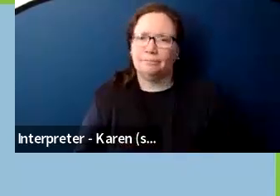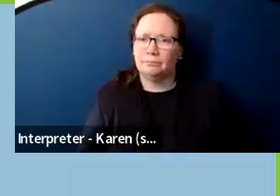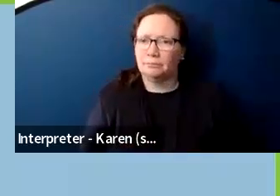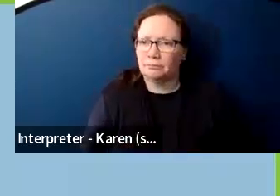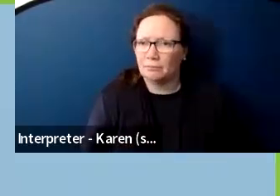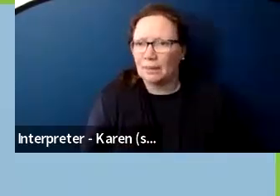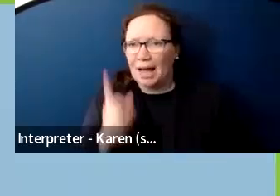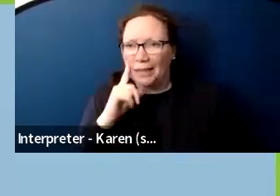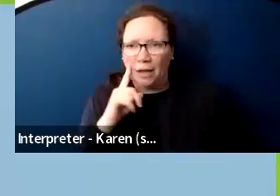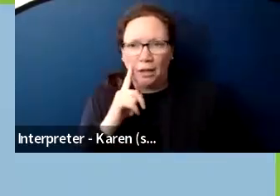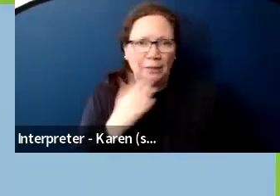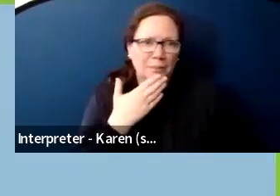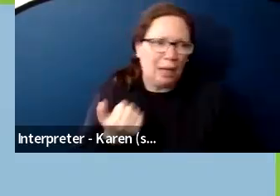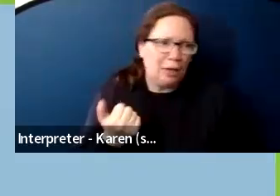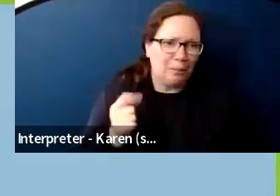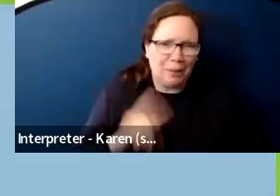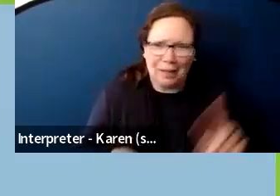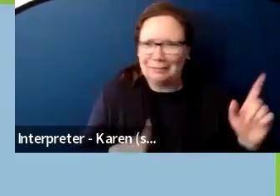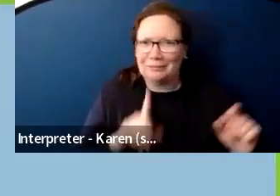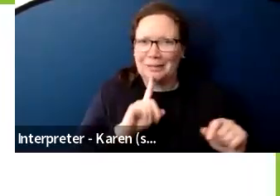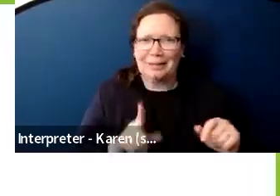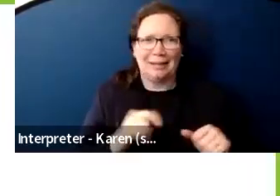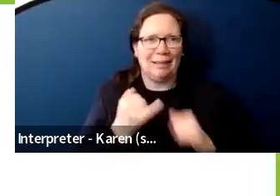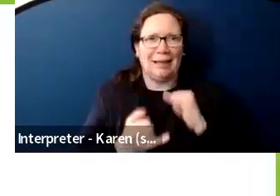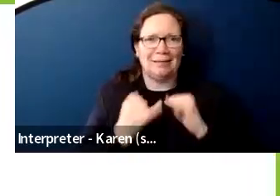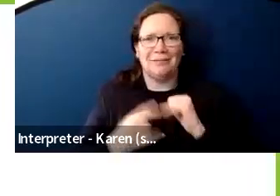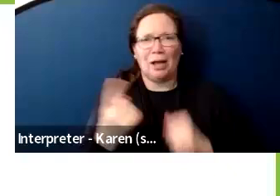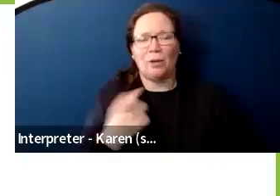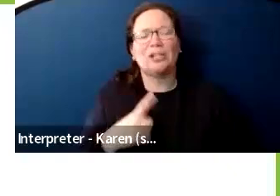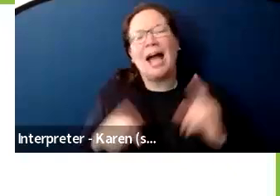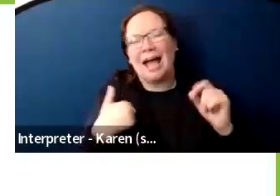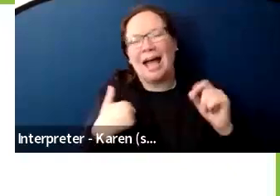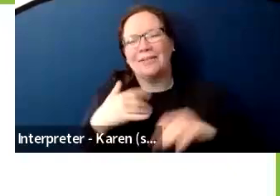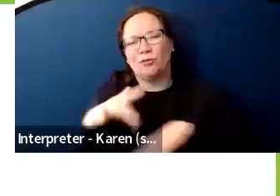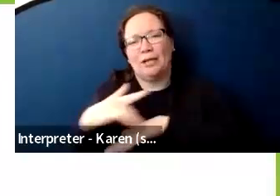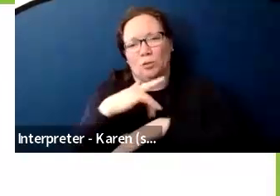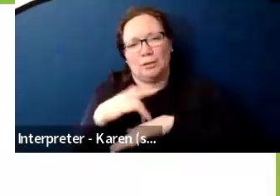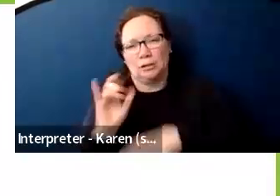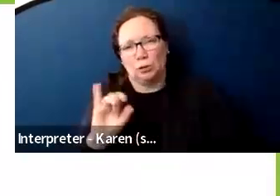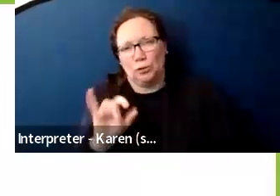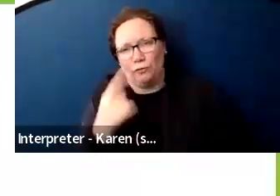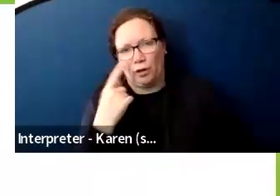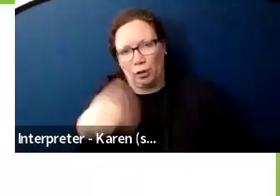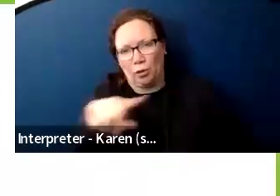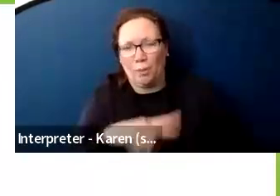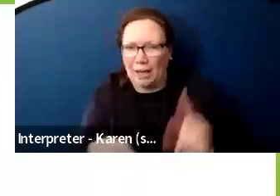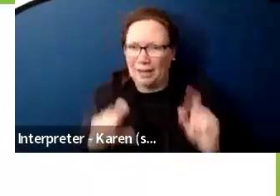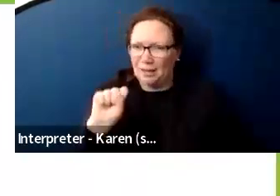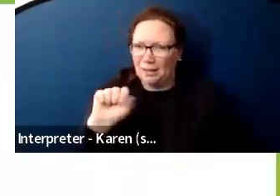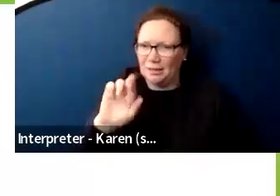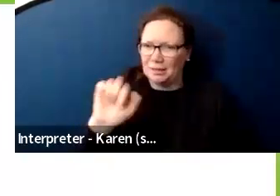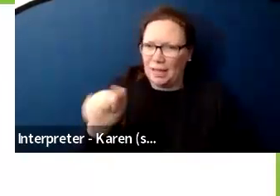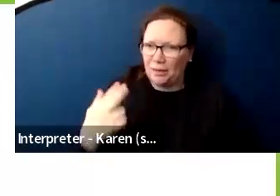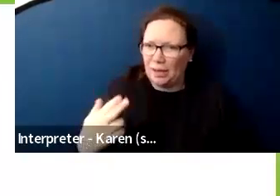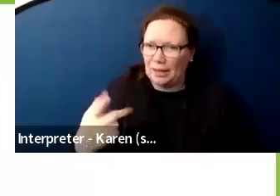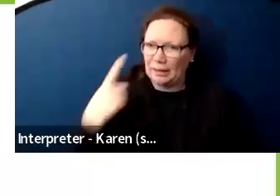was making better progress than that, but I'm at my final questions. I do have a couple of just resources beyond this, but I think Sarah,